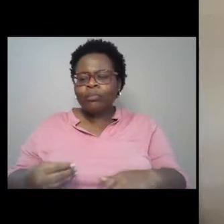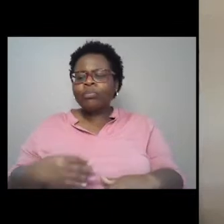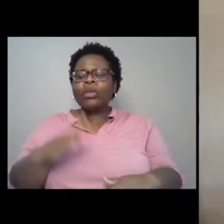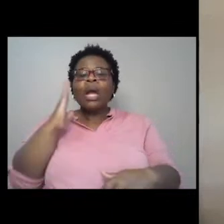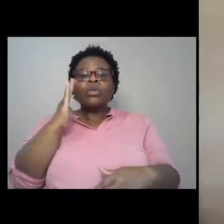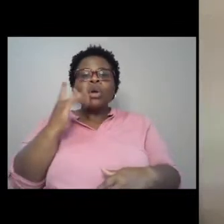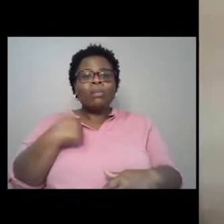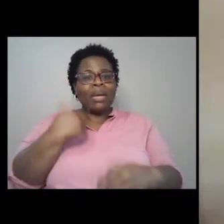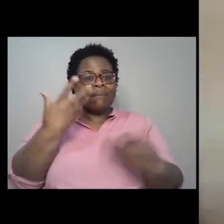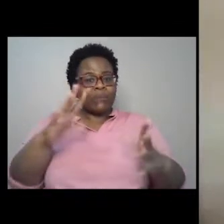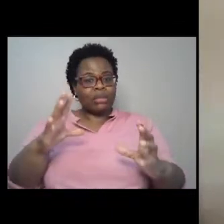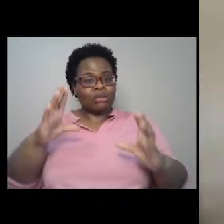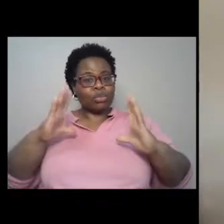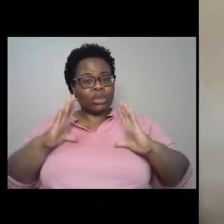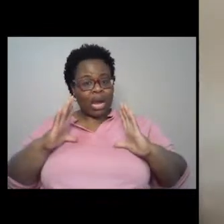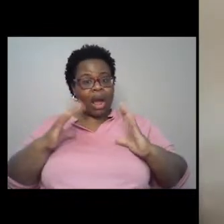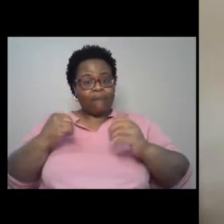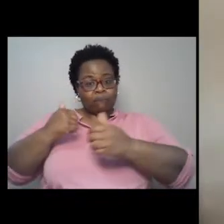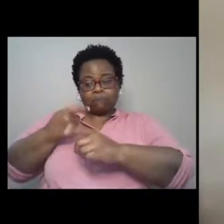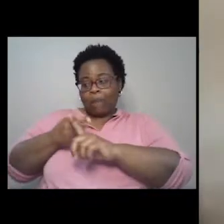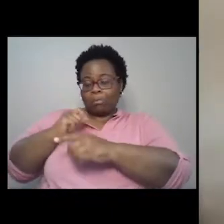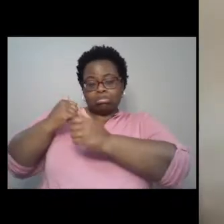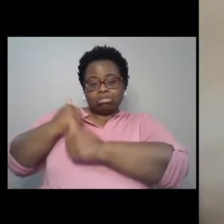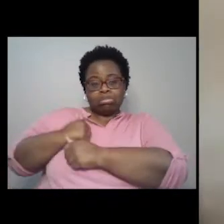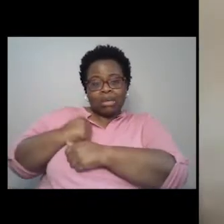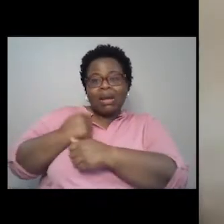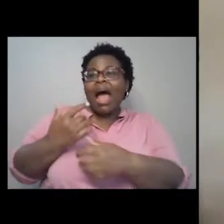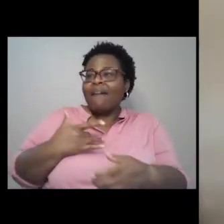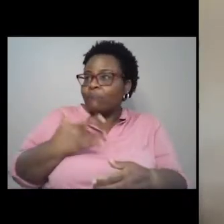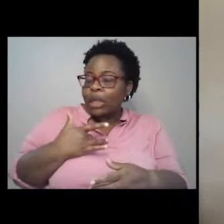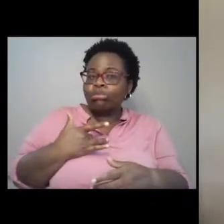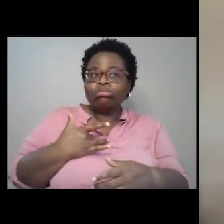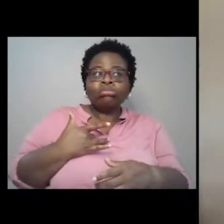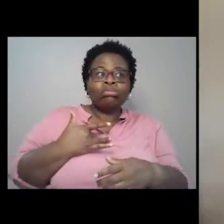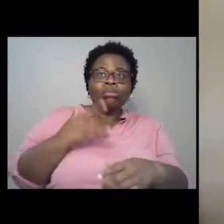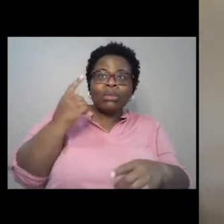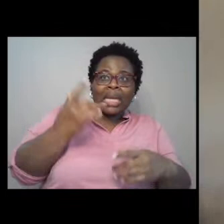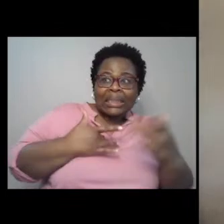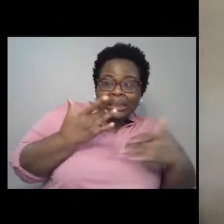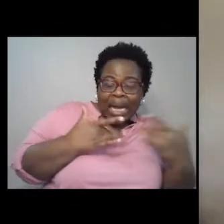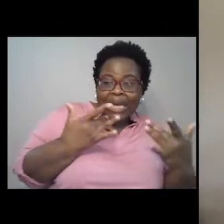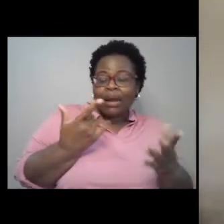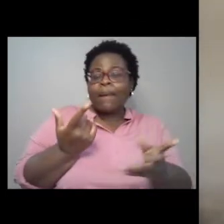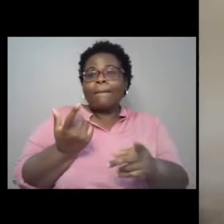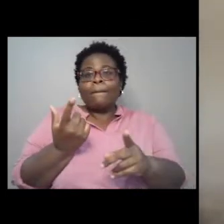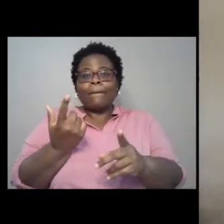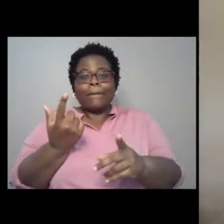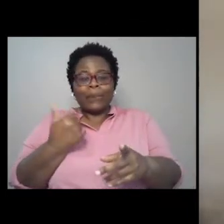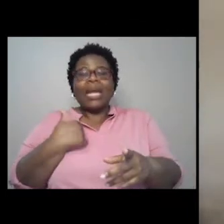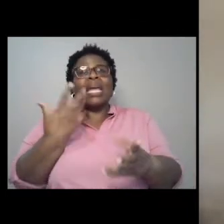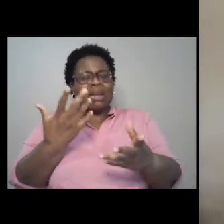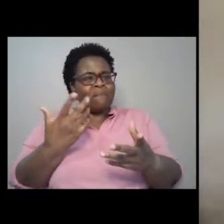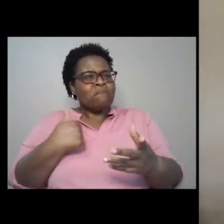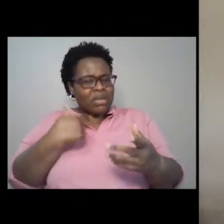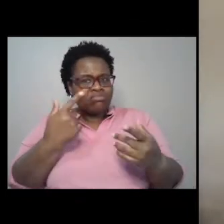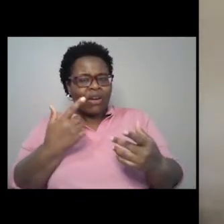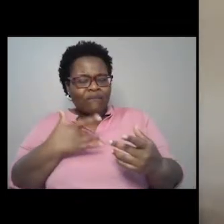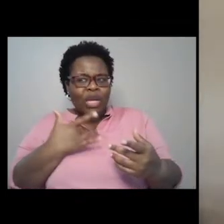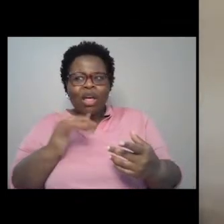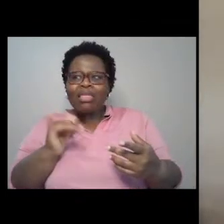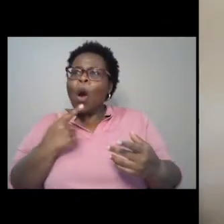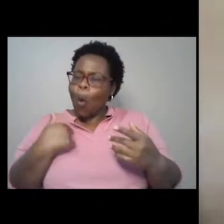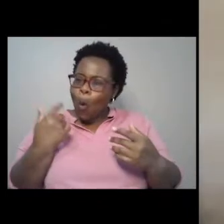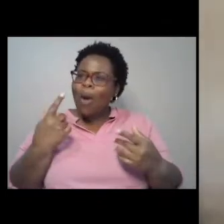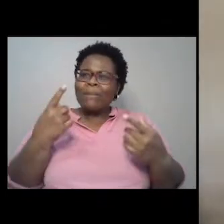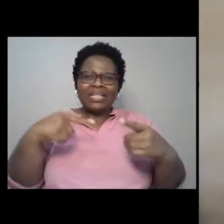when I left, and I know when I retired, there was that sense of, there's a little bit of sense of excitement, and there's a little bit of sense of, you